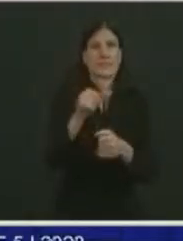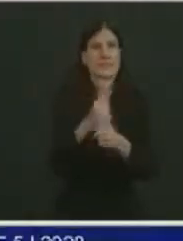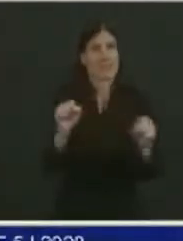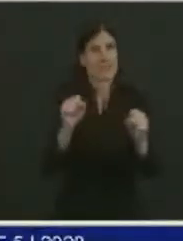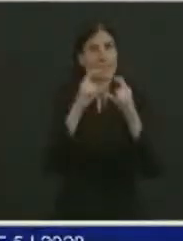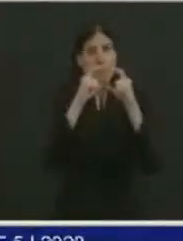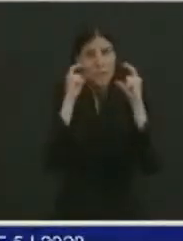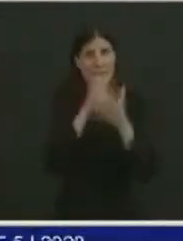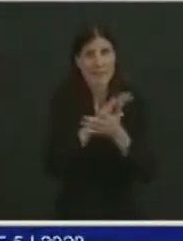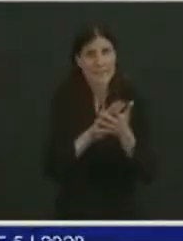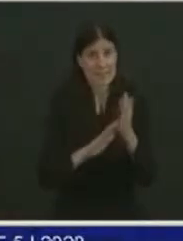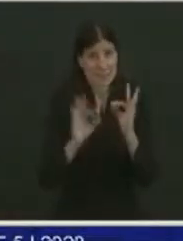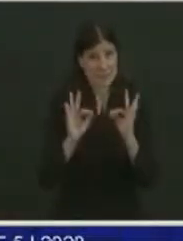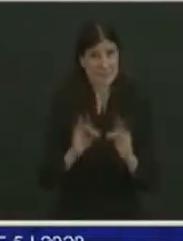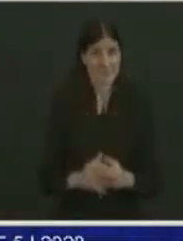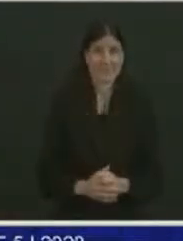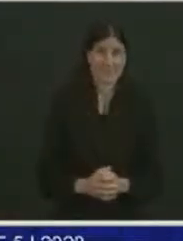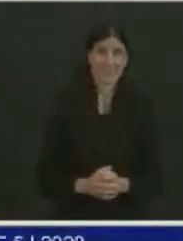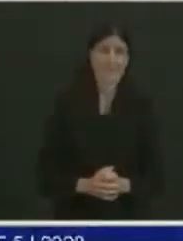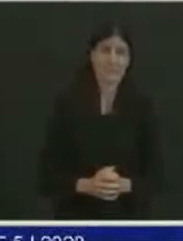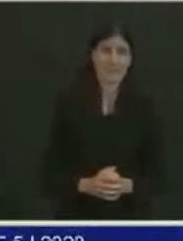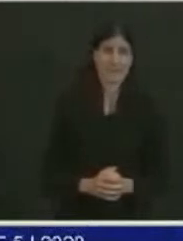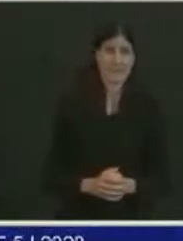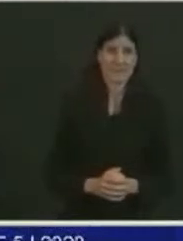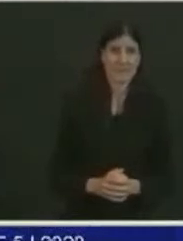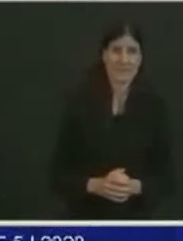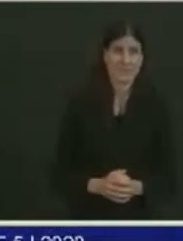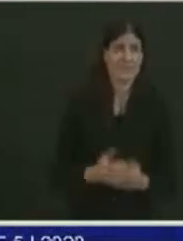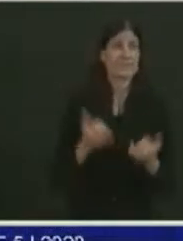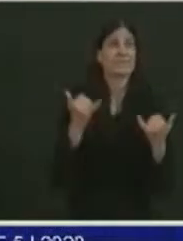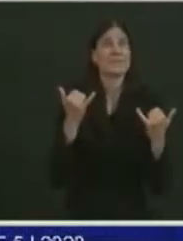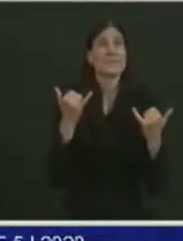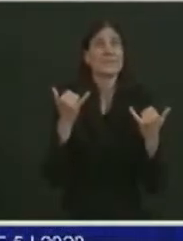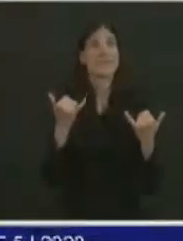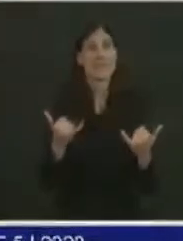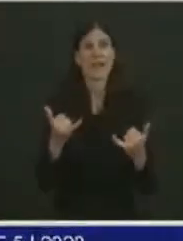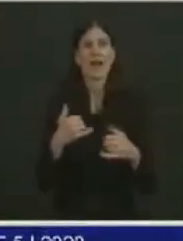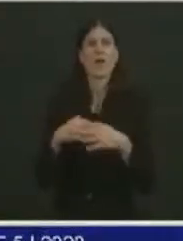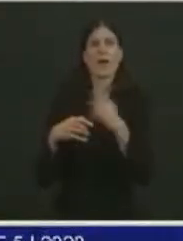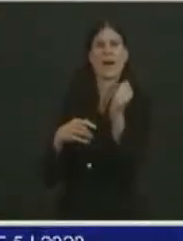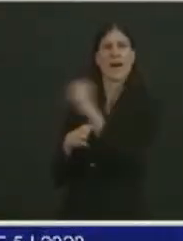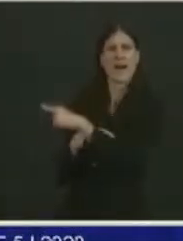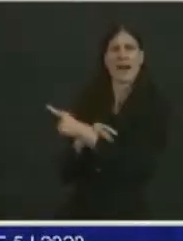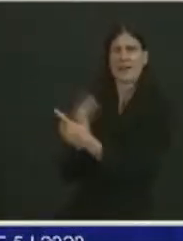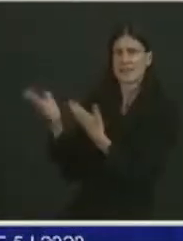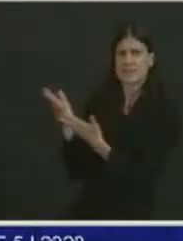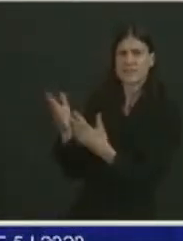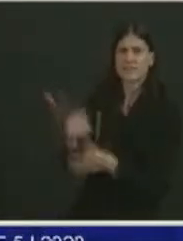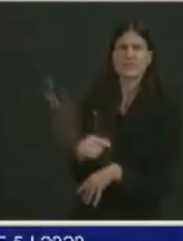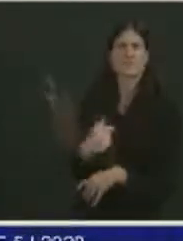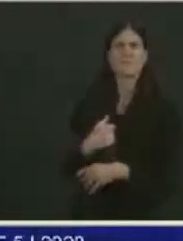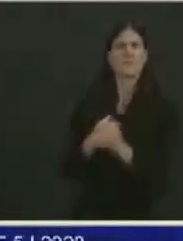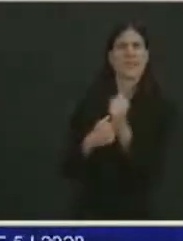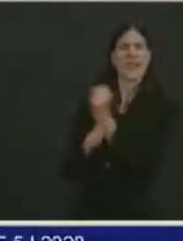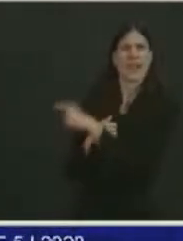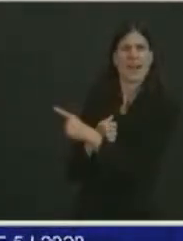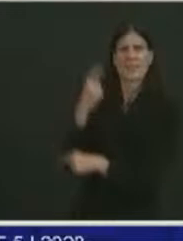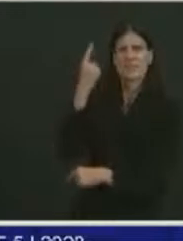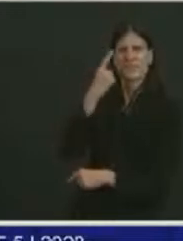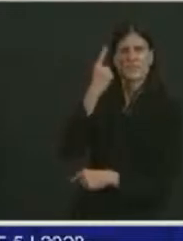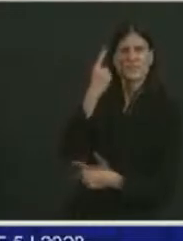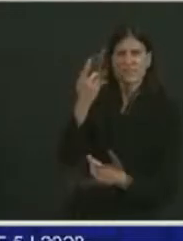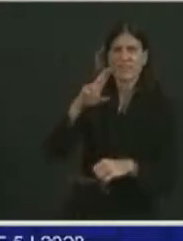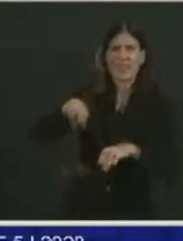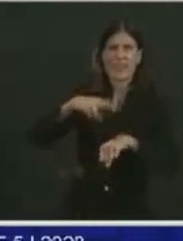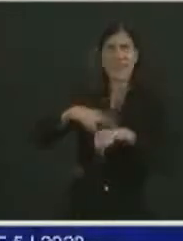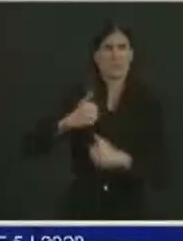Governor, actions speak louder than words. Right now, outside this auditorium, there are barricades, National Guard, police with body